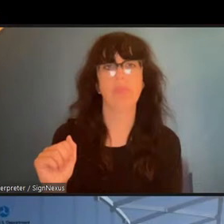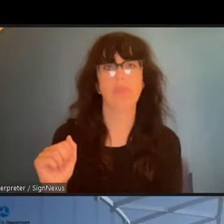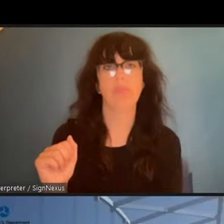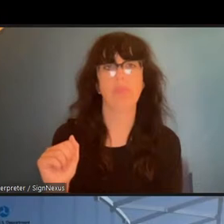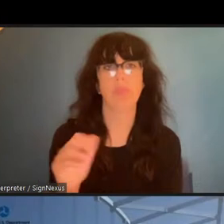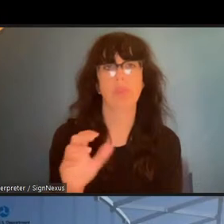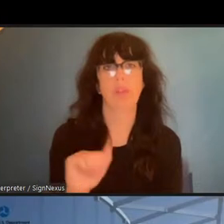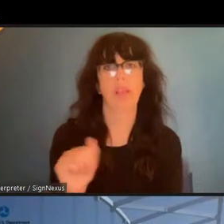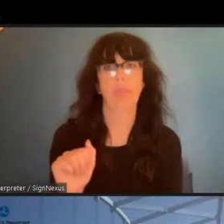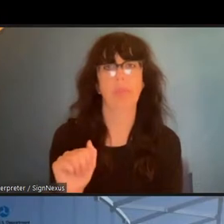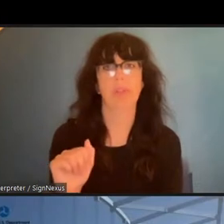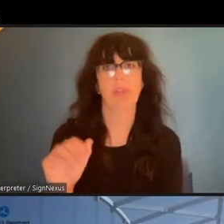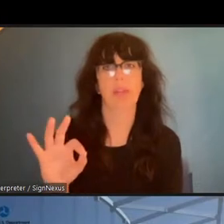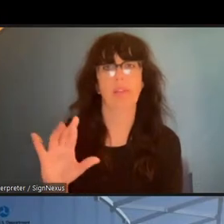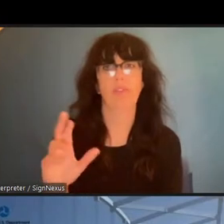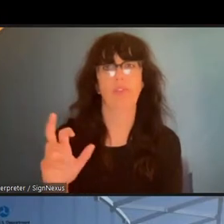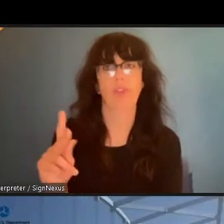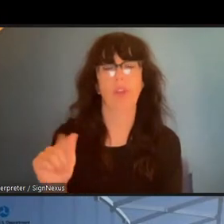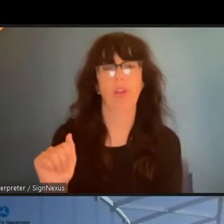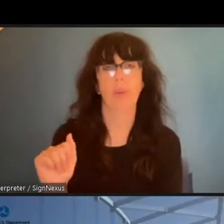abdel cater freaka